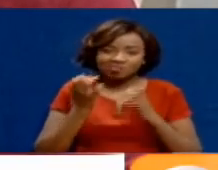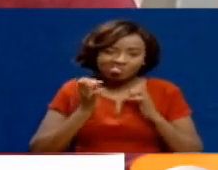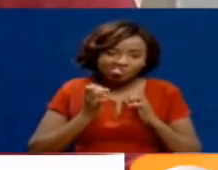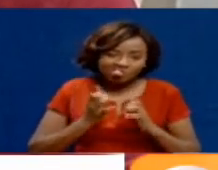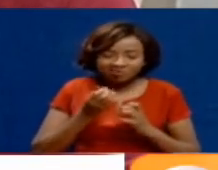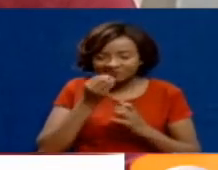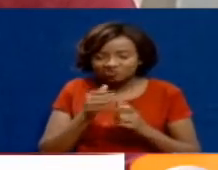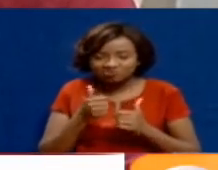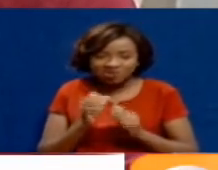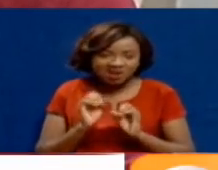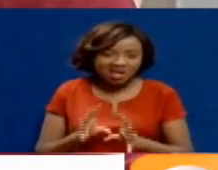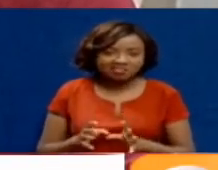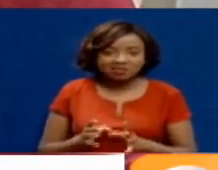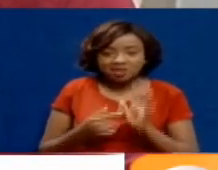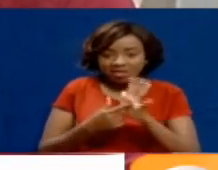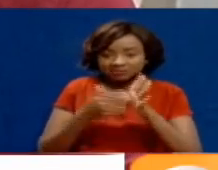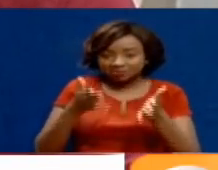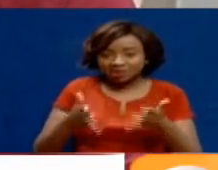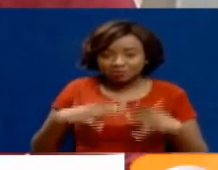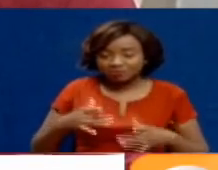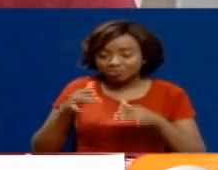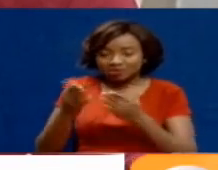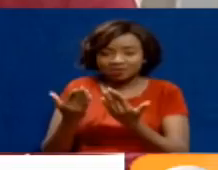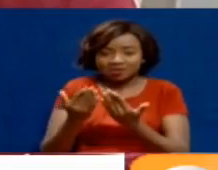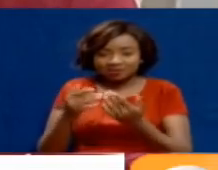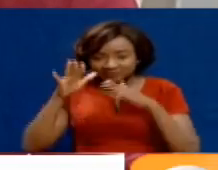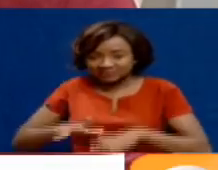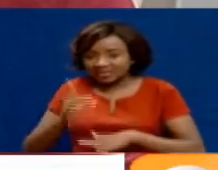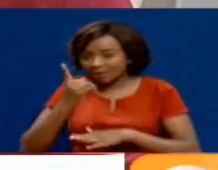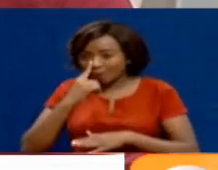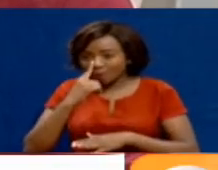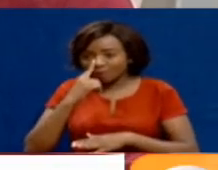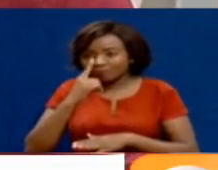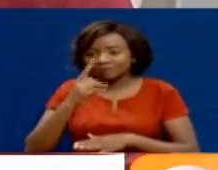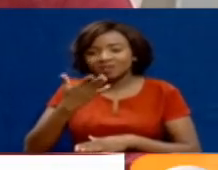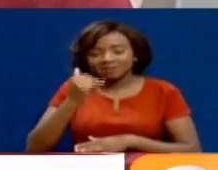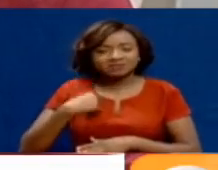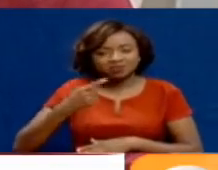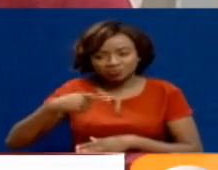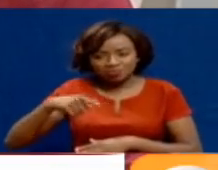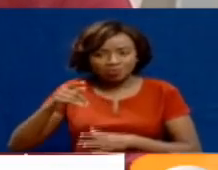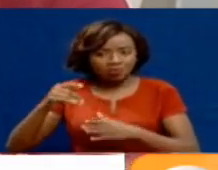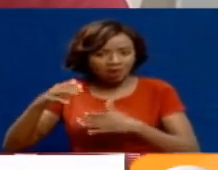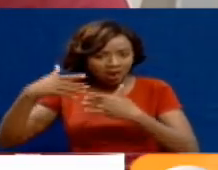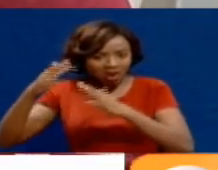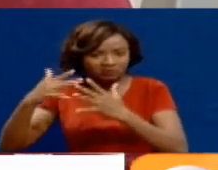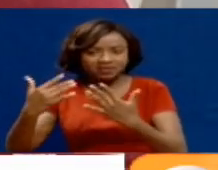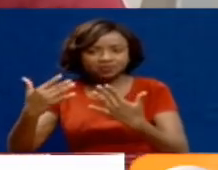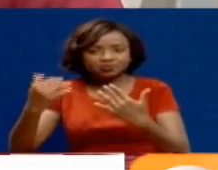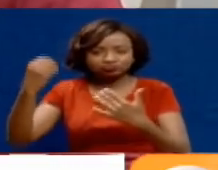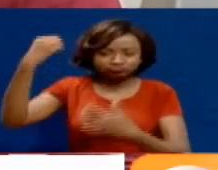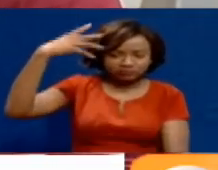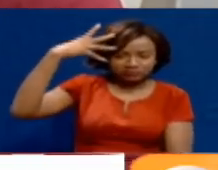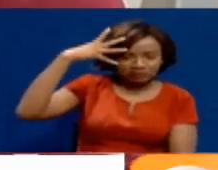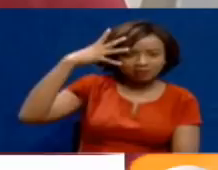conditions. Right. Maybe in this era when people are indoors, we need to remember to go out and at least bask in the sun for a few minutes a day, because vitamin D is